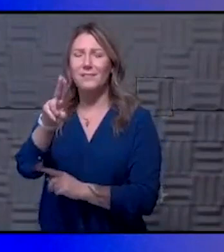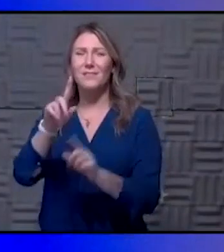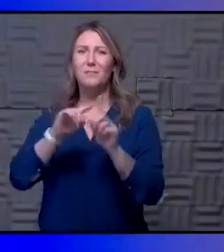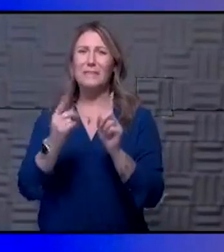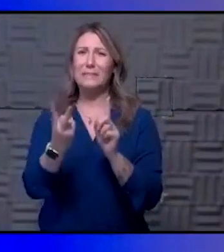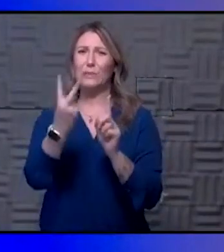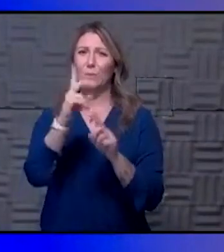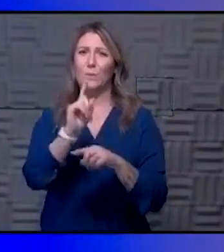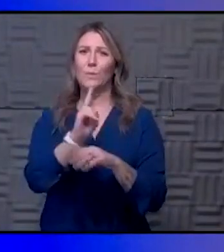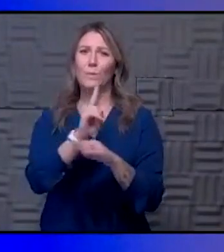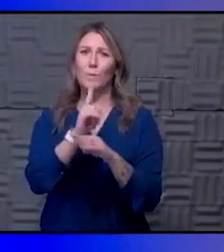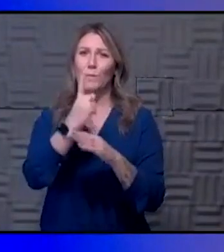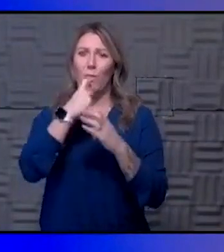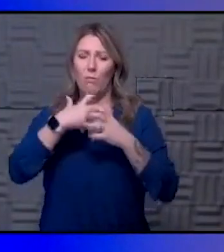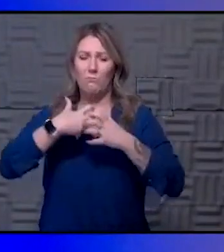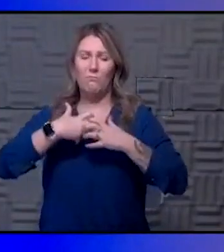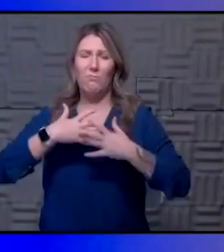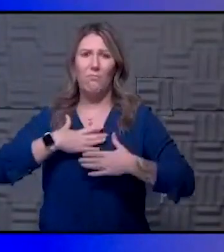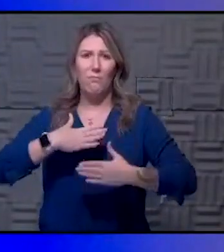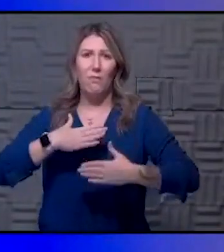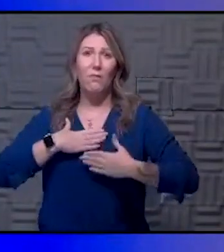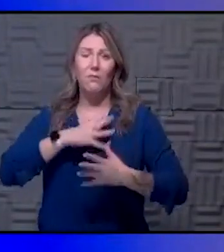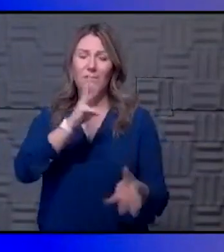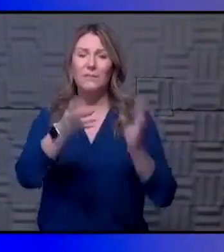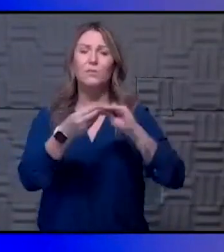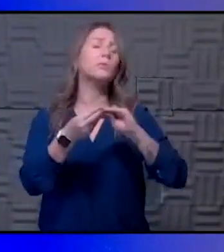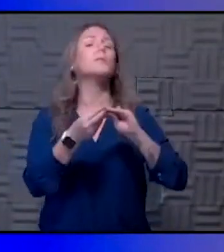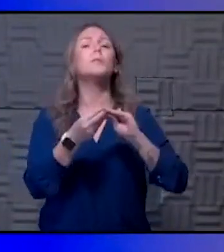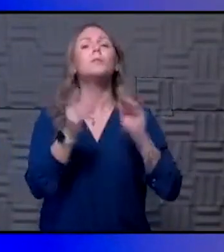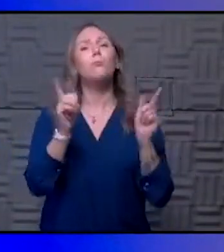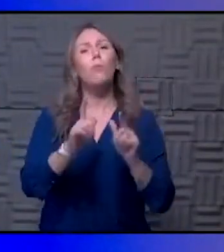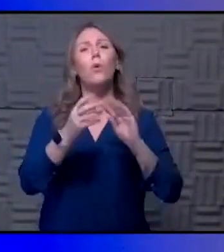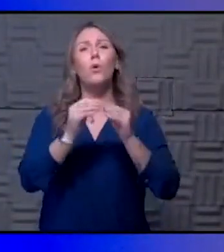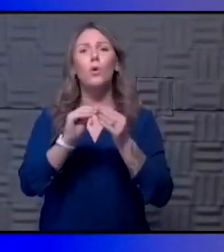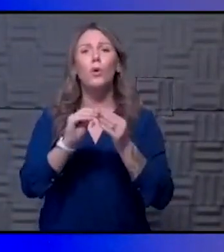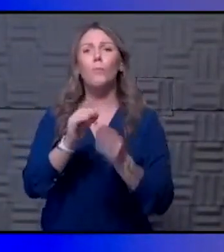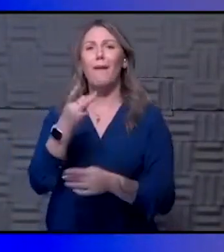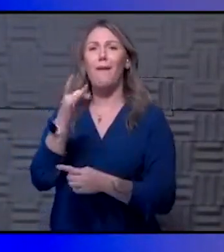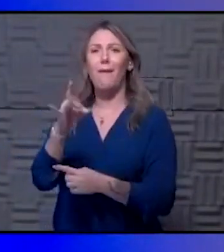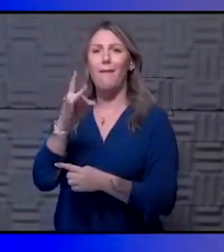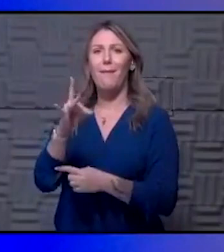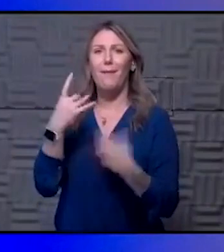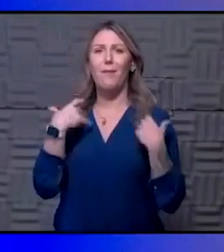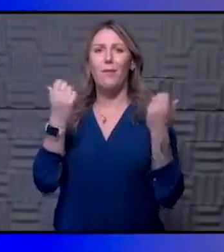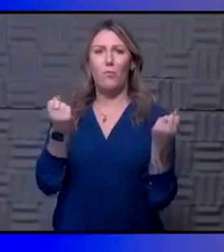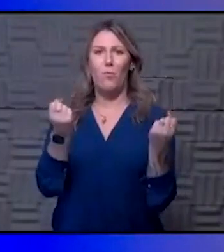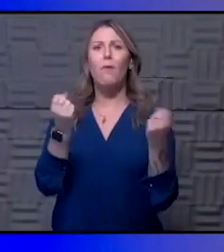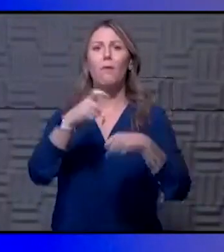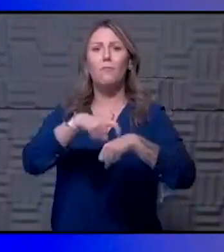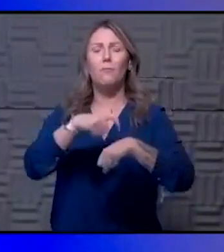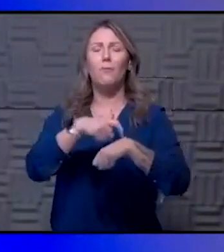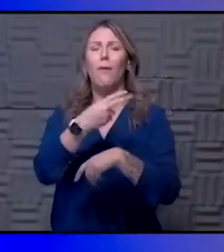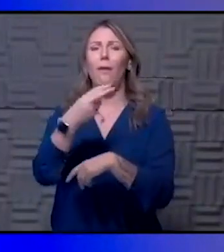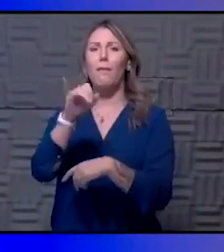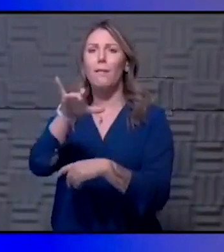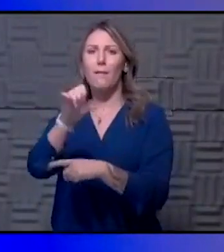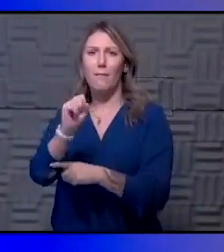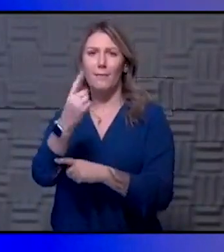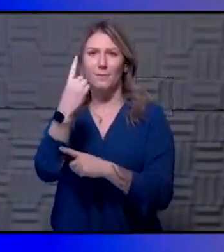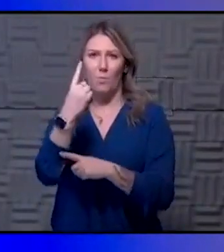on the ventilator, so a large proportion, obviously, even though it's a total small number. 18 in the recovery period. Hays is doing well. They have 1 active.